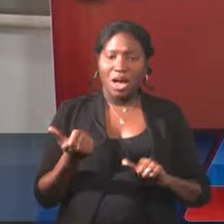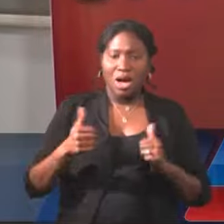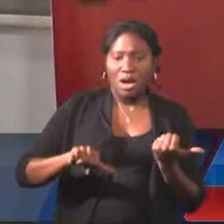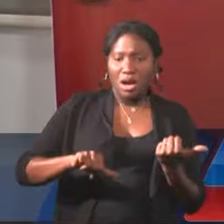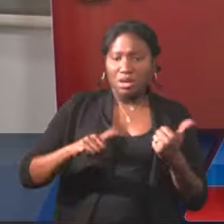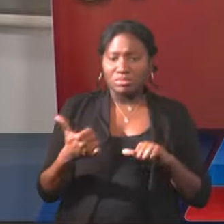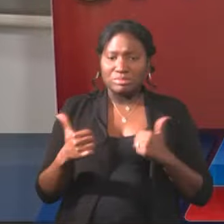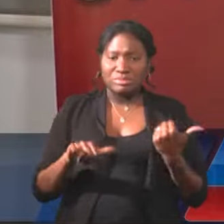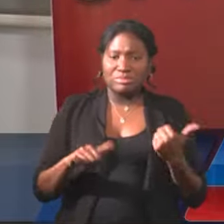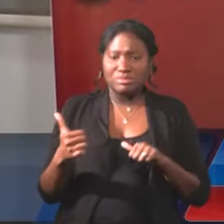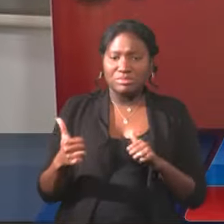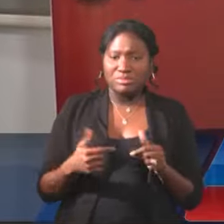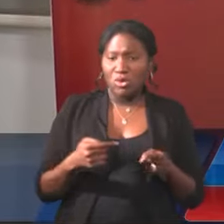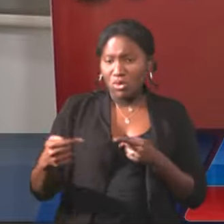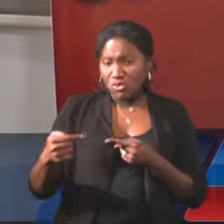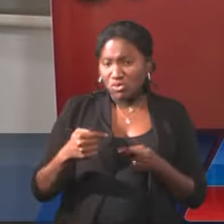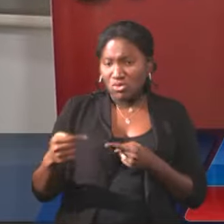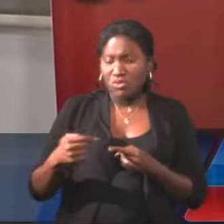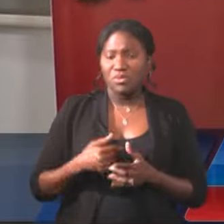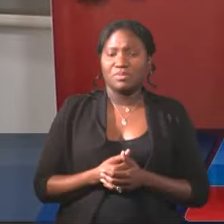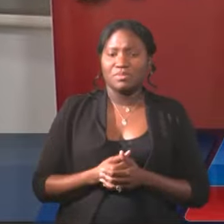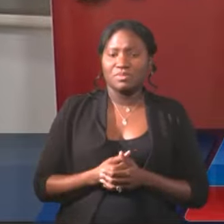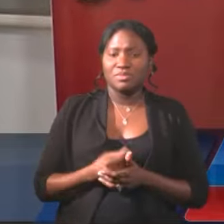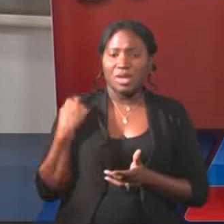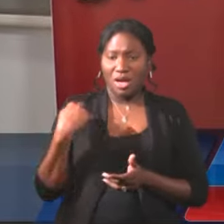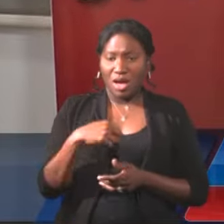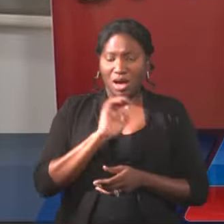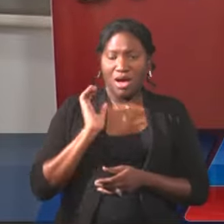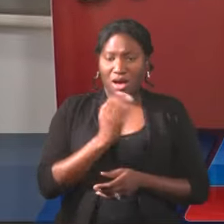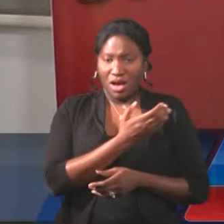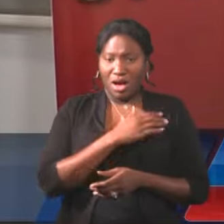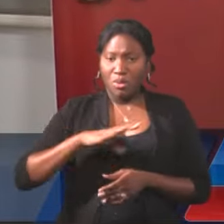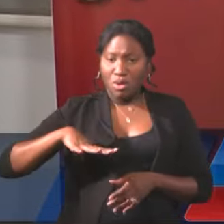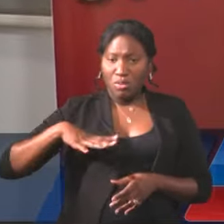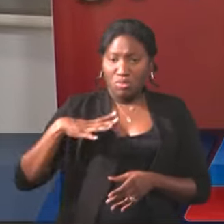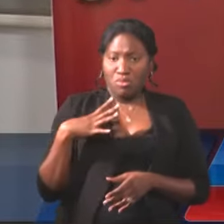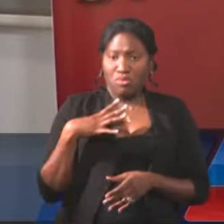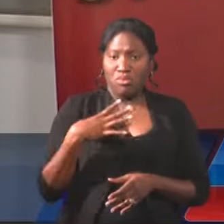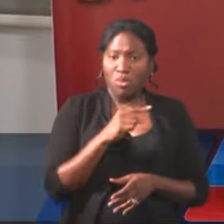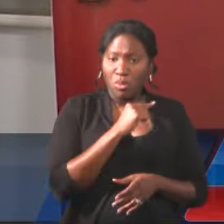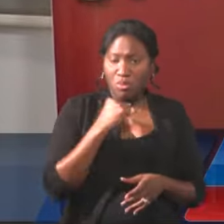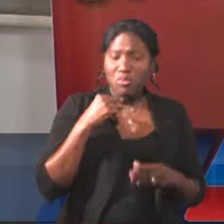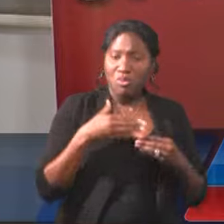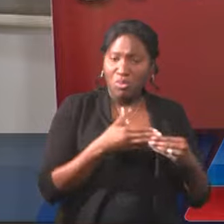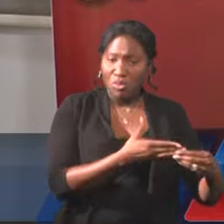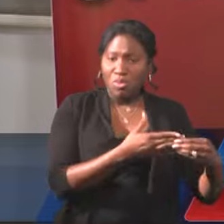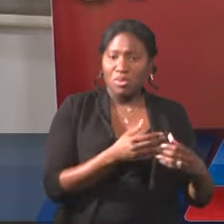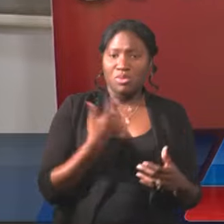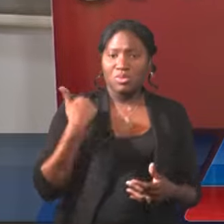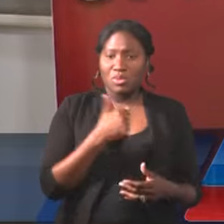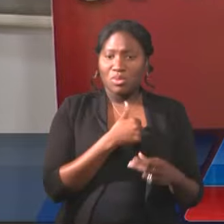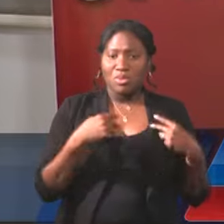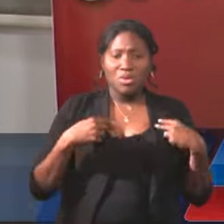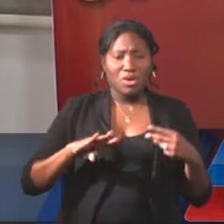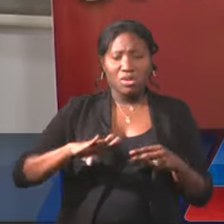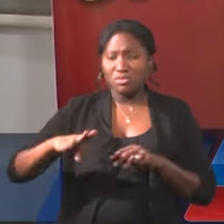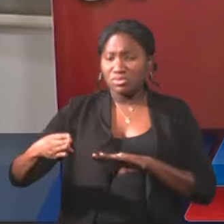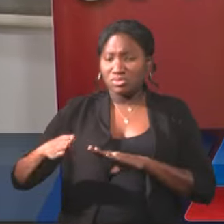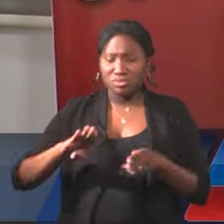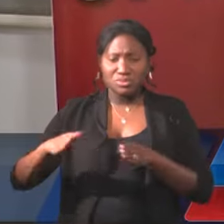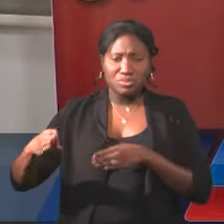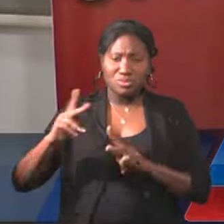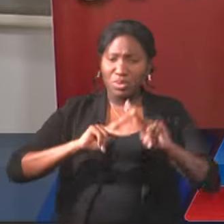by our Primate Bishop King Shepherd Ray Braffitt. So we have Abbess Claudia Garvin, we have Sister